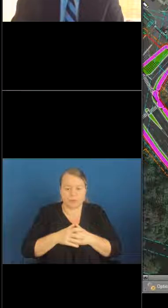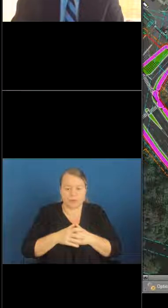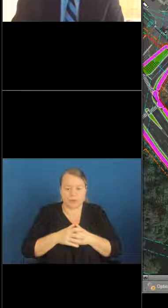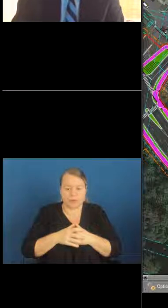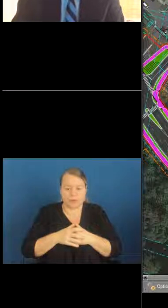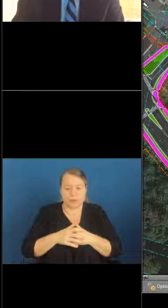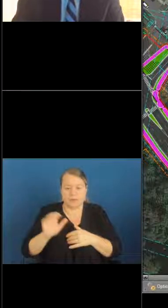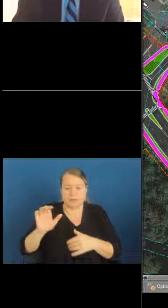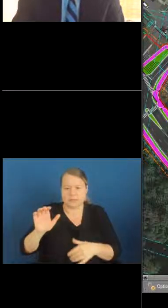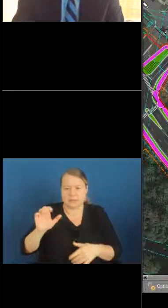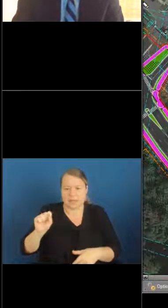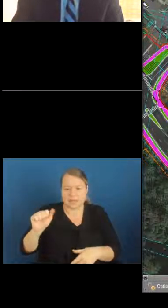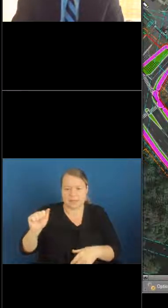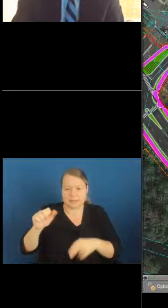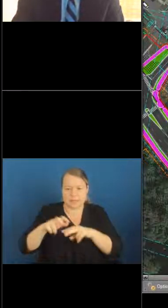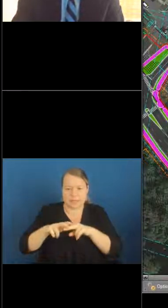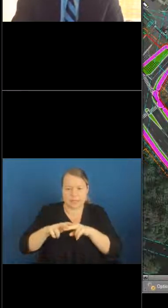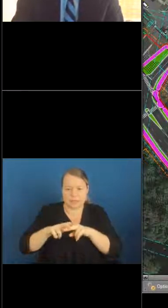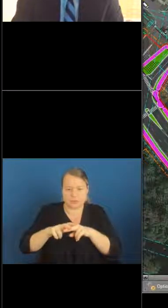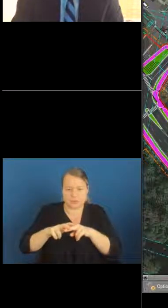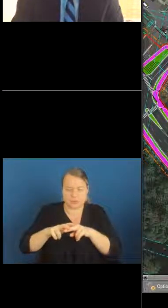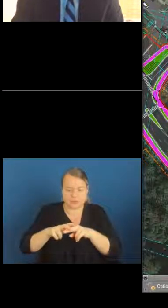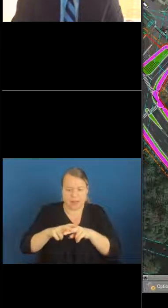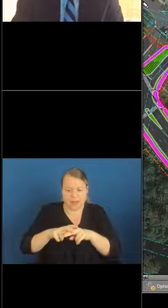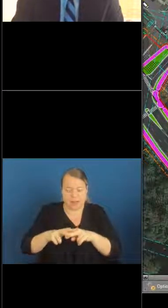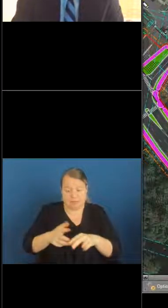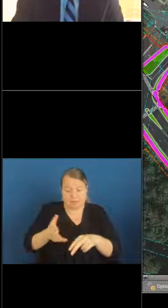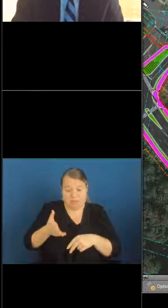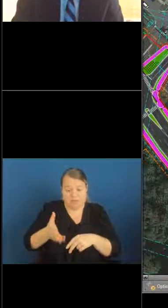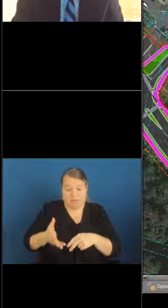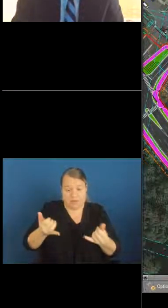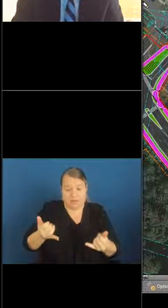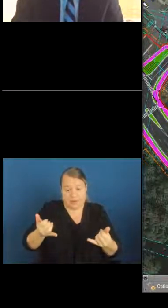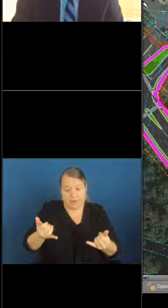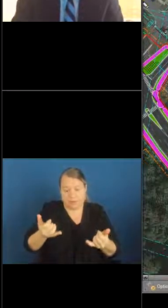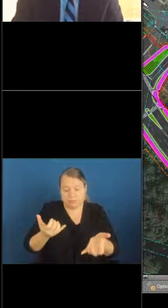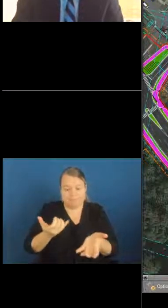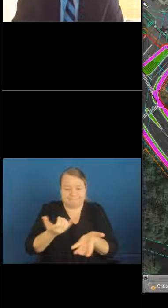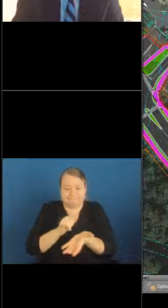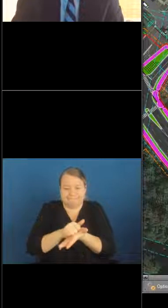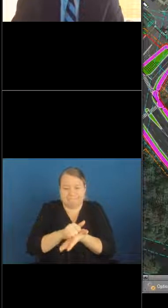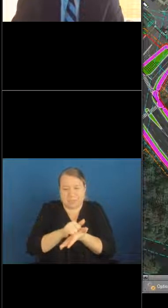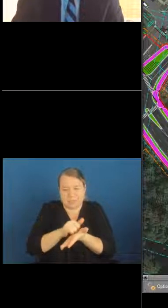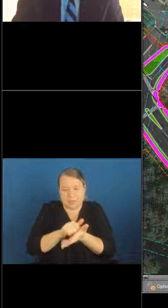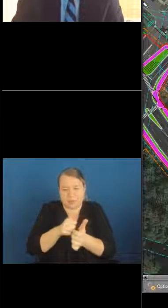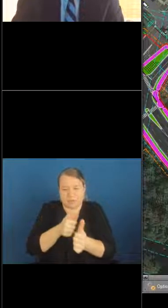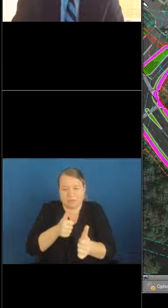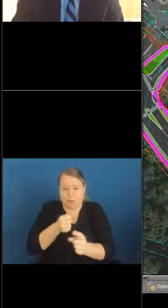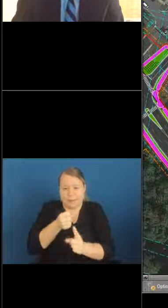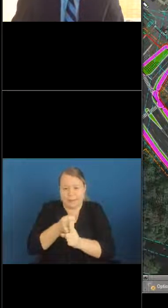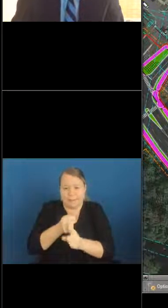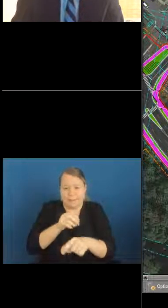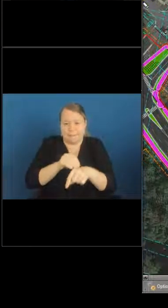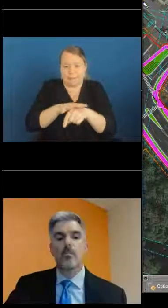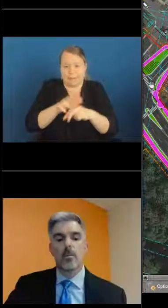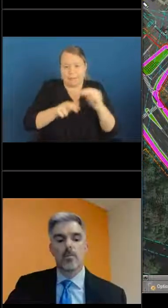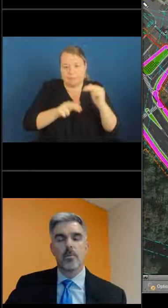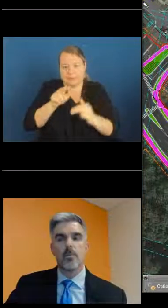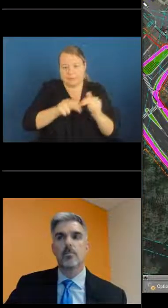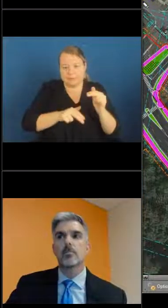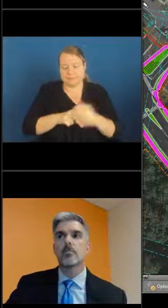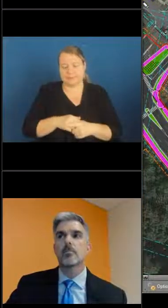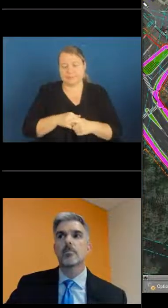CSA track that is there. We just could not avoid impacting that building.